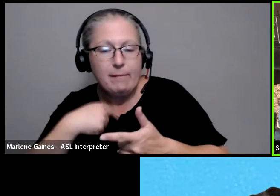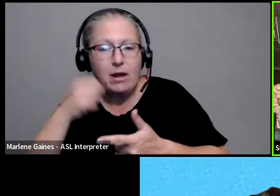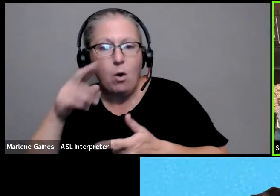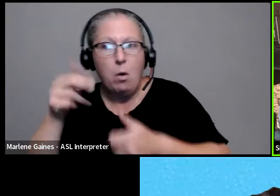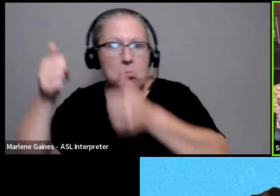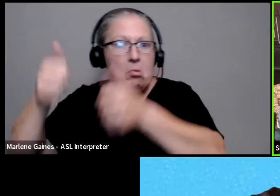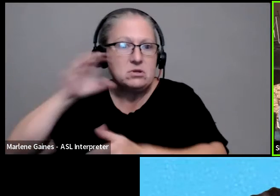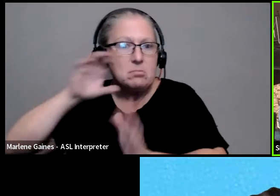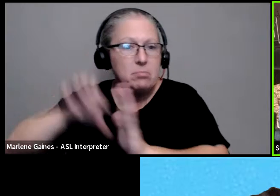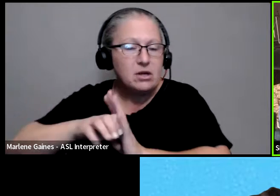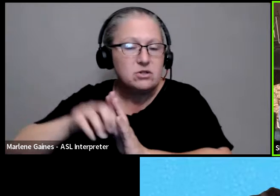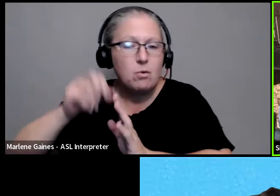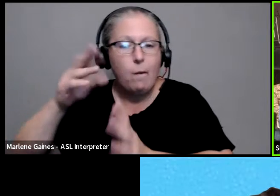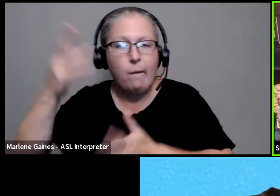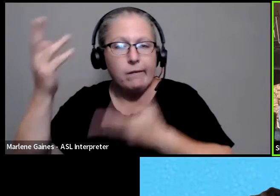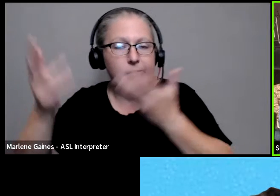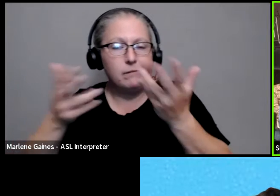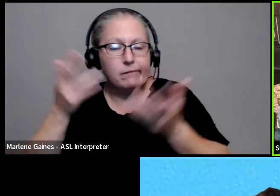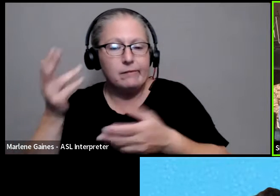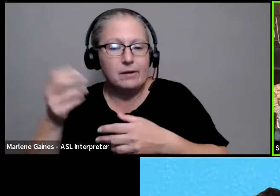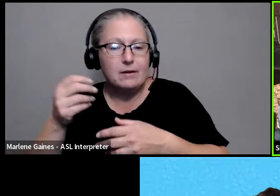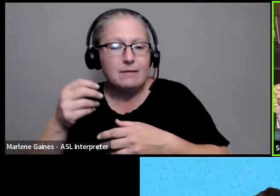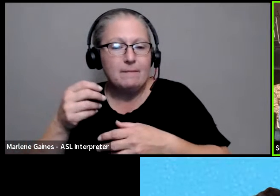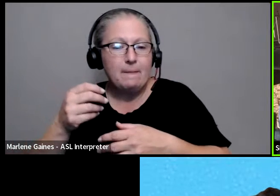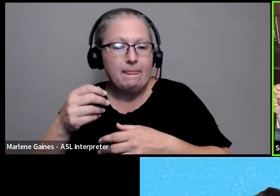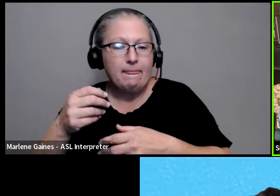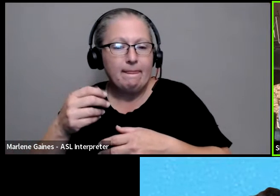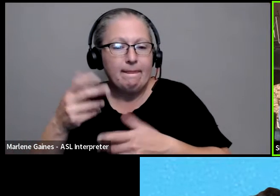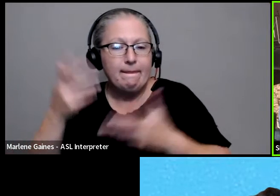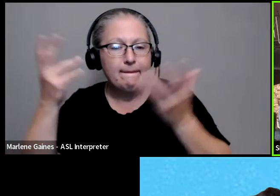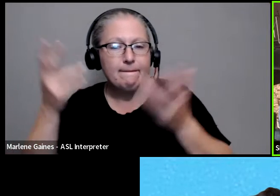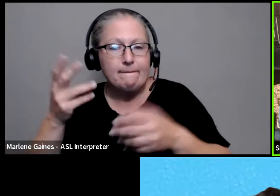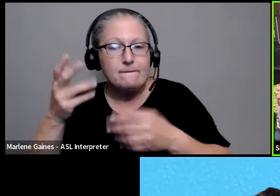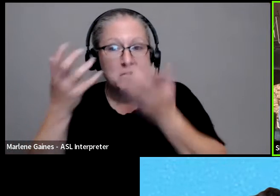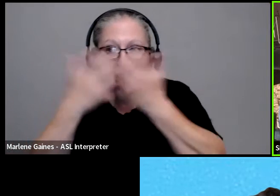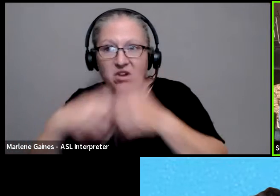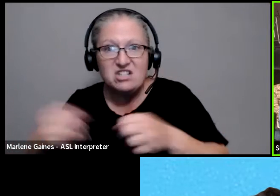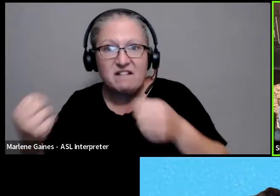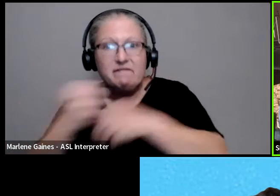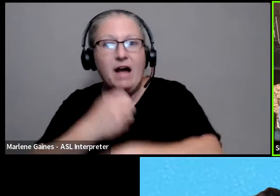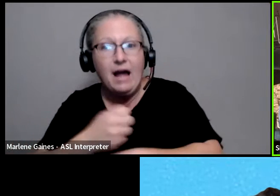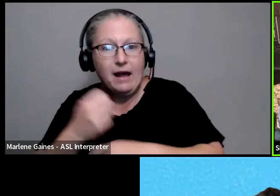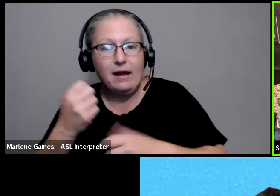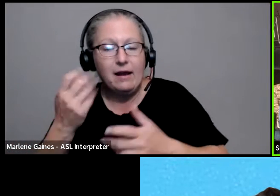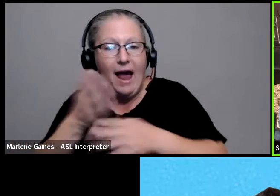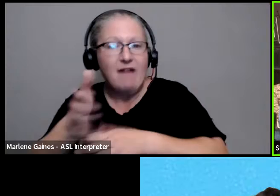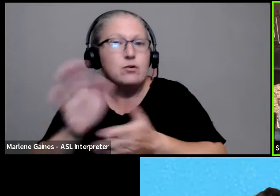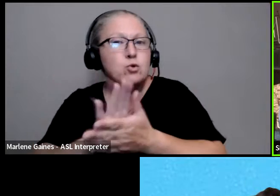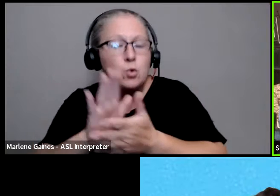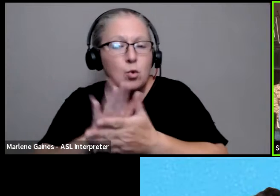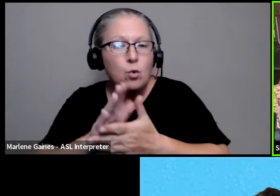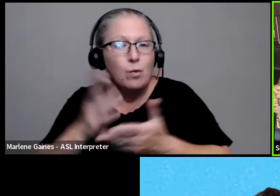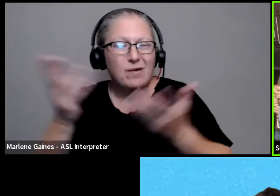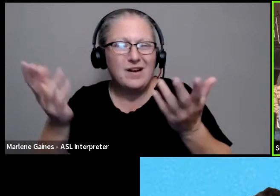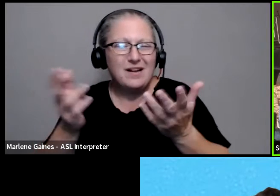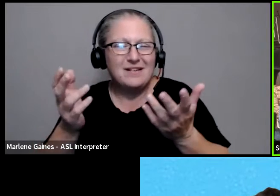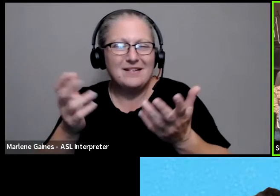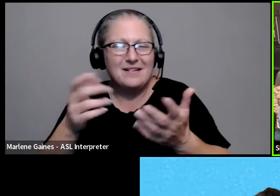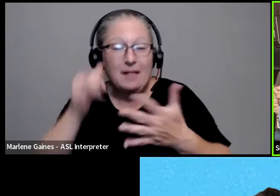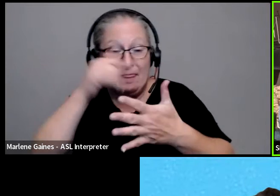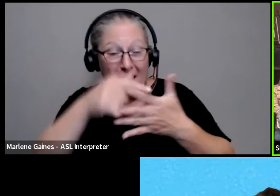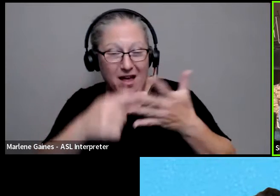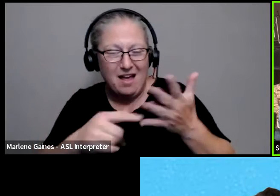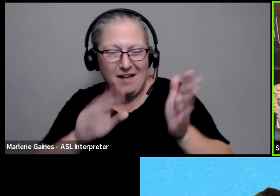this picture, or, is arranging a fight that's going to happen after school. Like, it's just like, okay, it